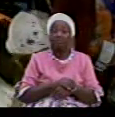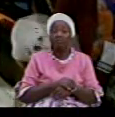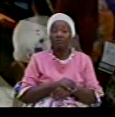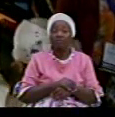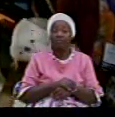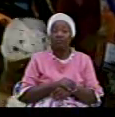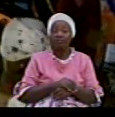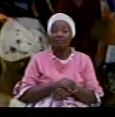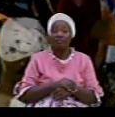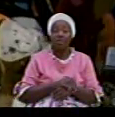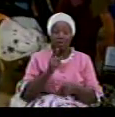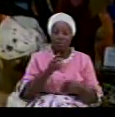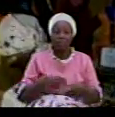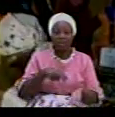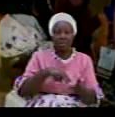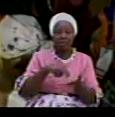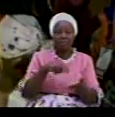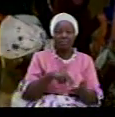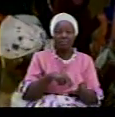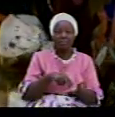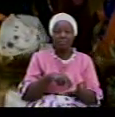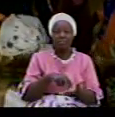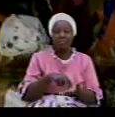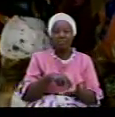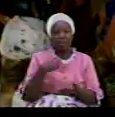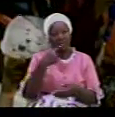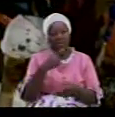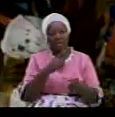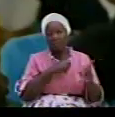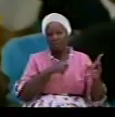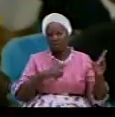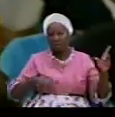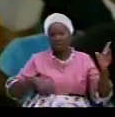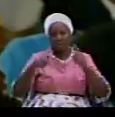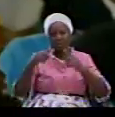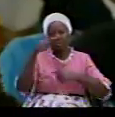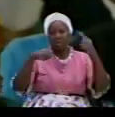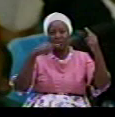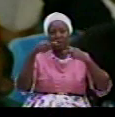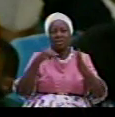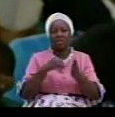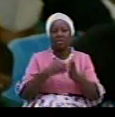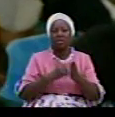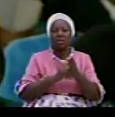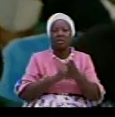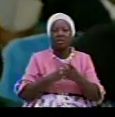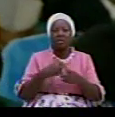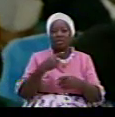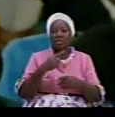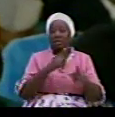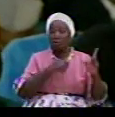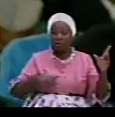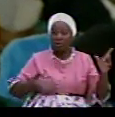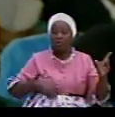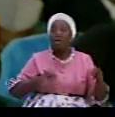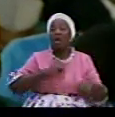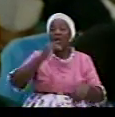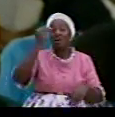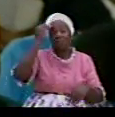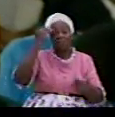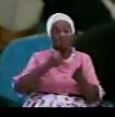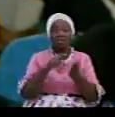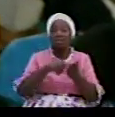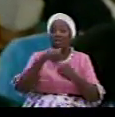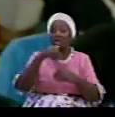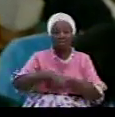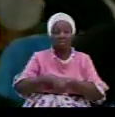you stand up. Say, Lord, I realize tonight, no more covering up.